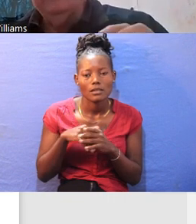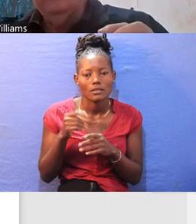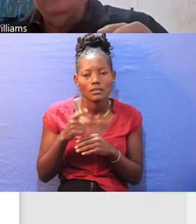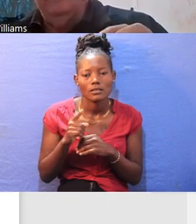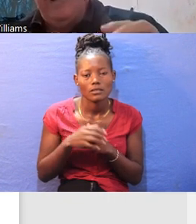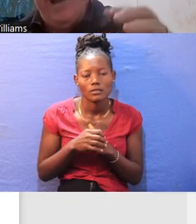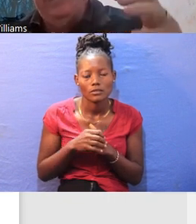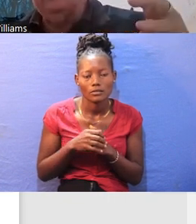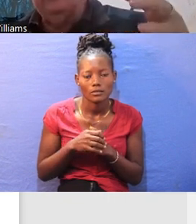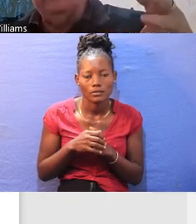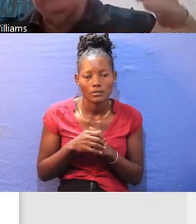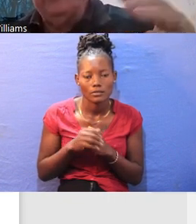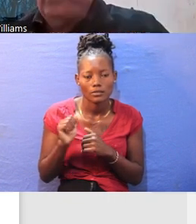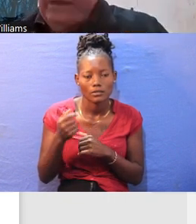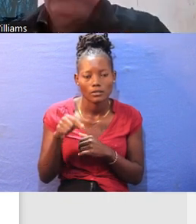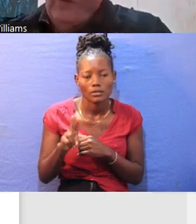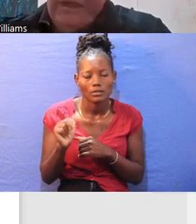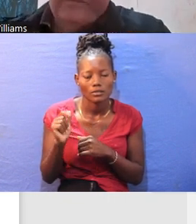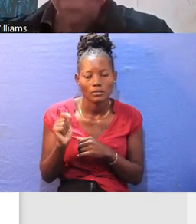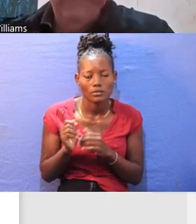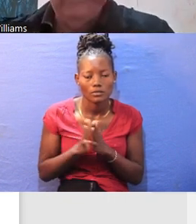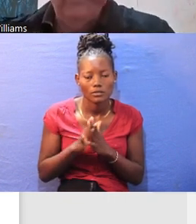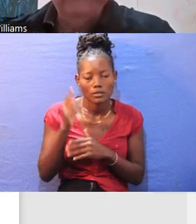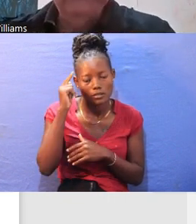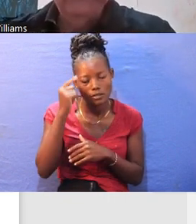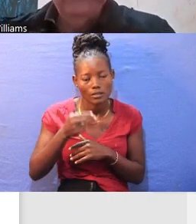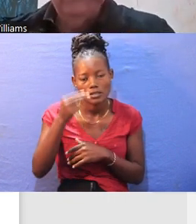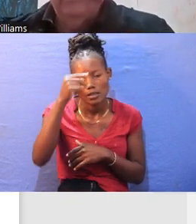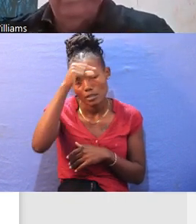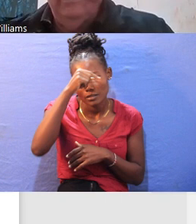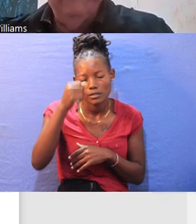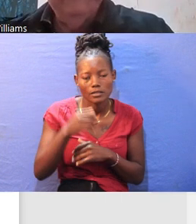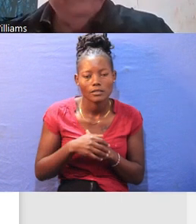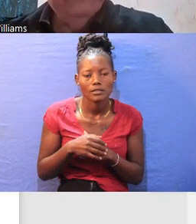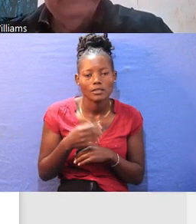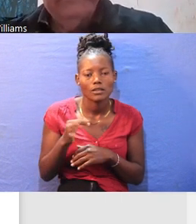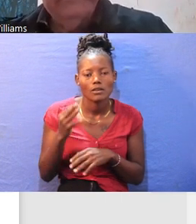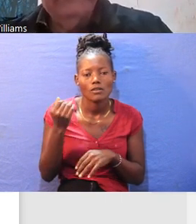that a high degree of strength, again, relative to body weight,